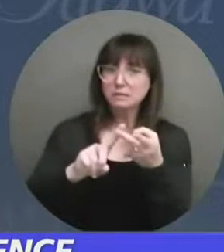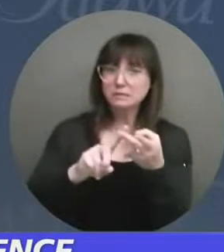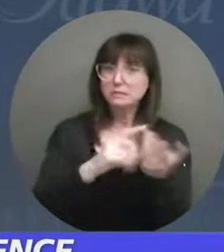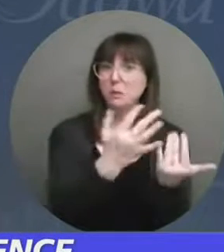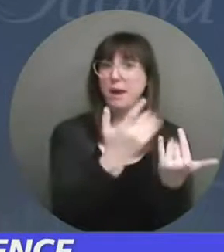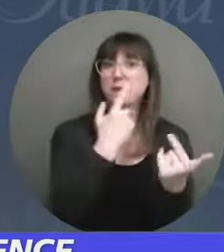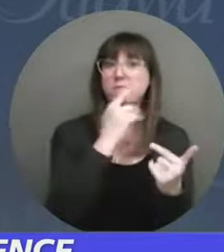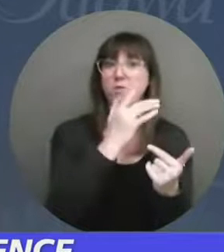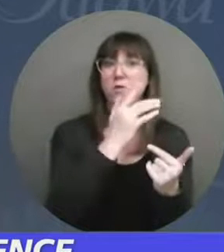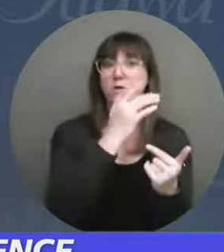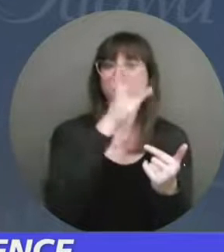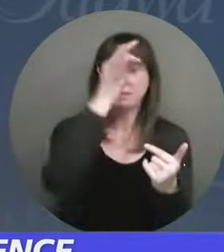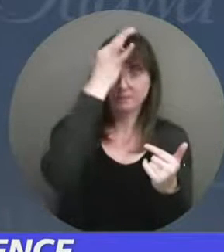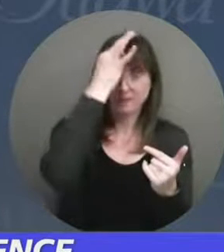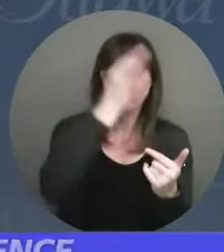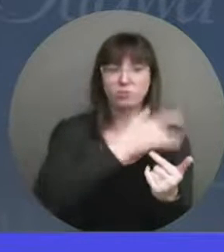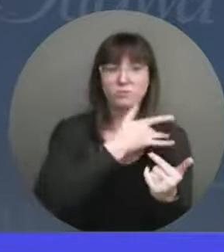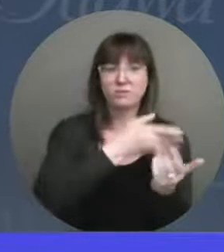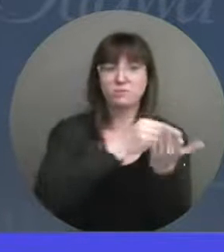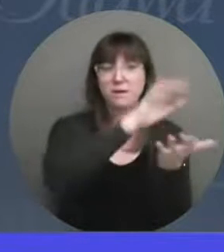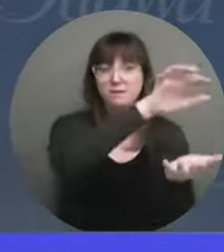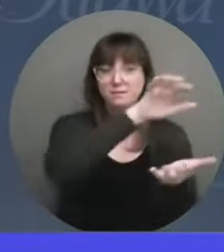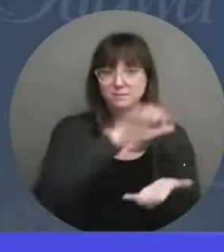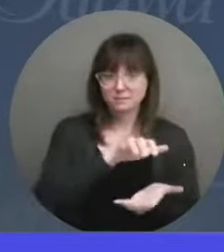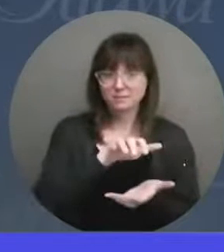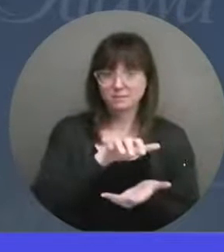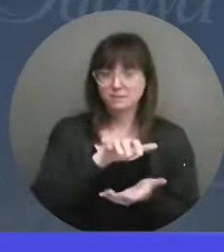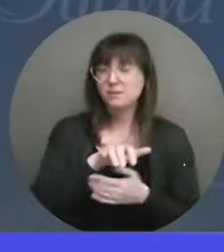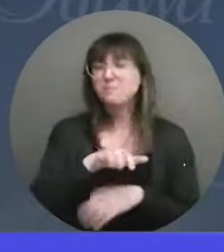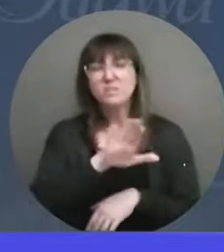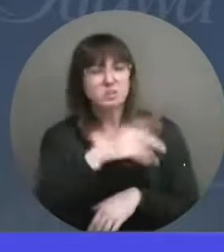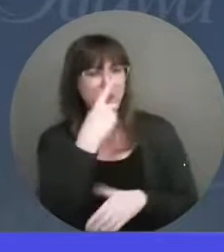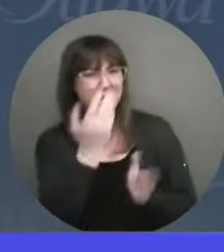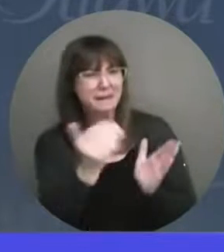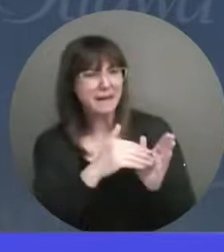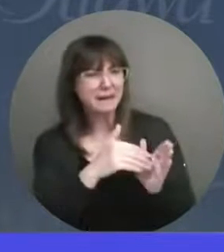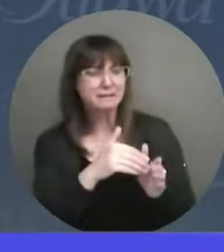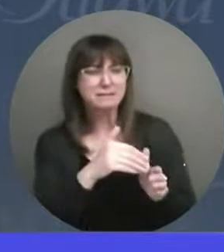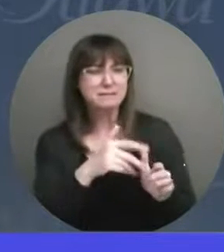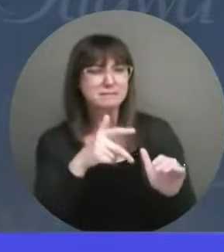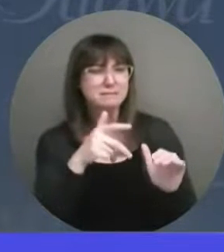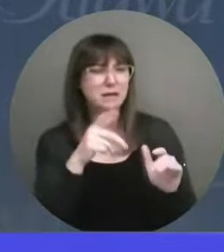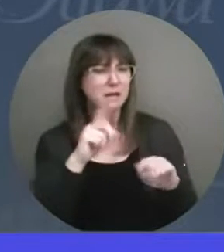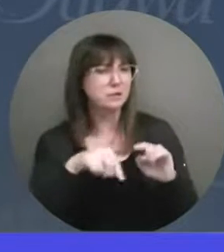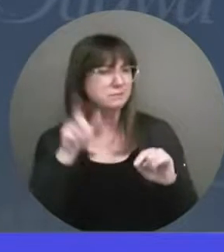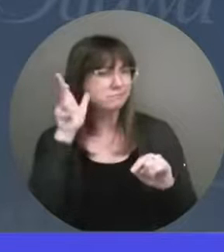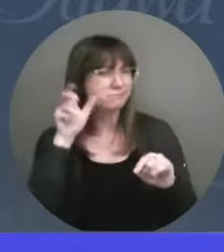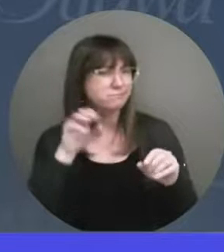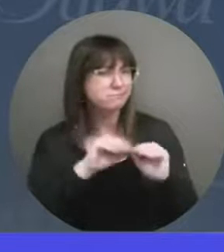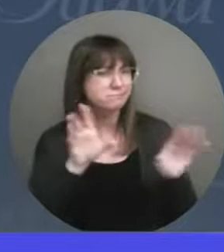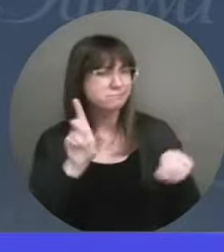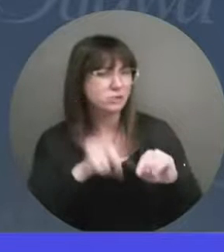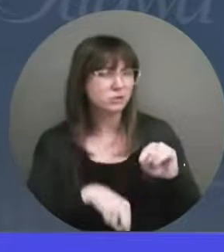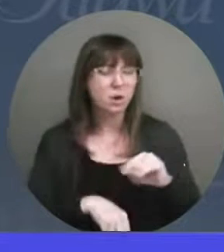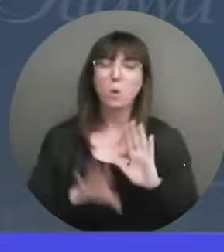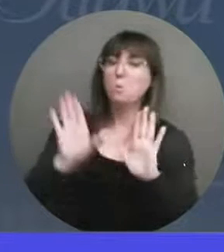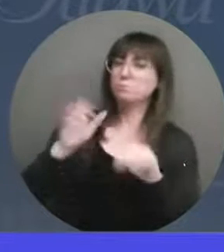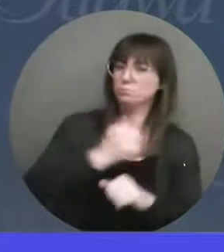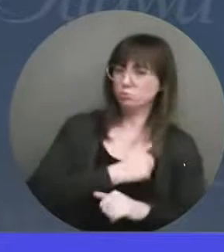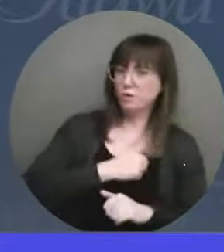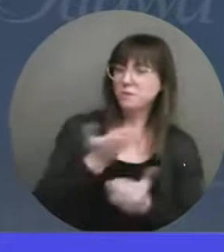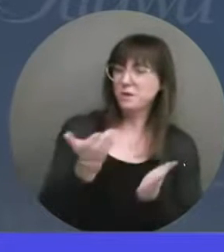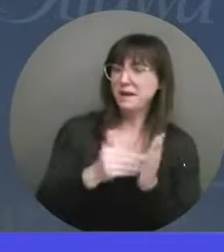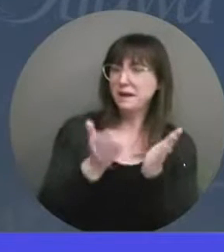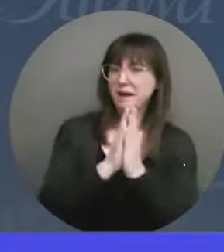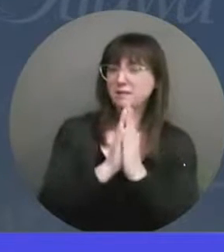deficit? Sorry, Tay, can you repeat that? It got cut off a little bit. Oh, sorry. So, is this budget